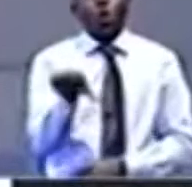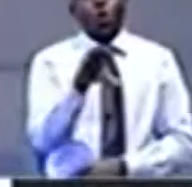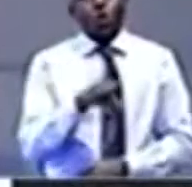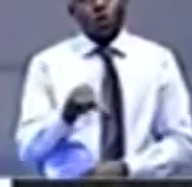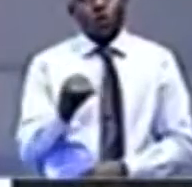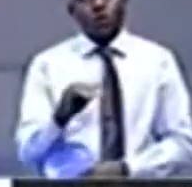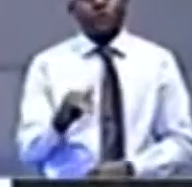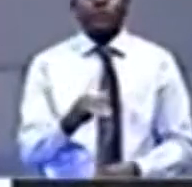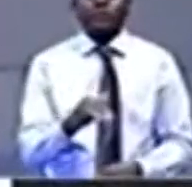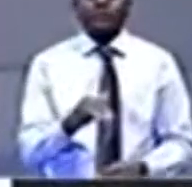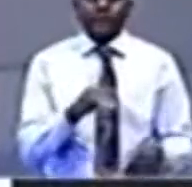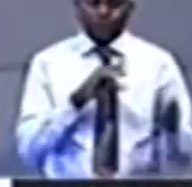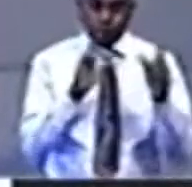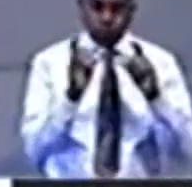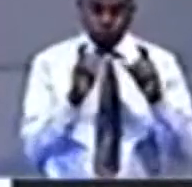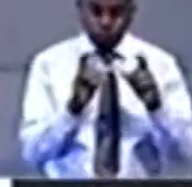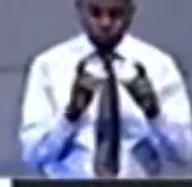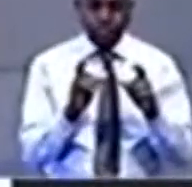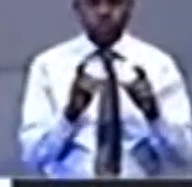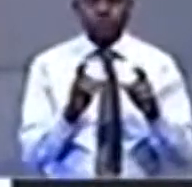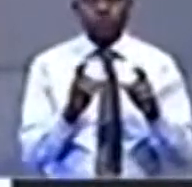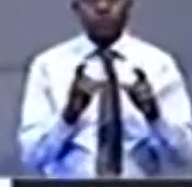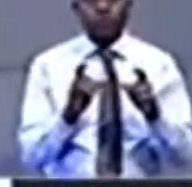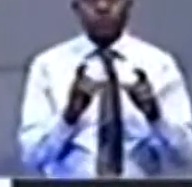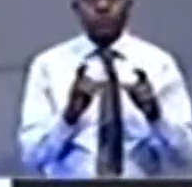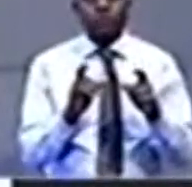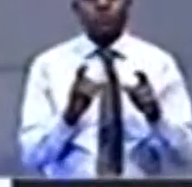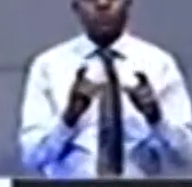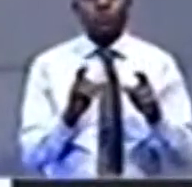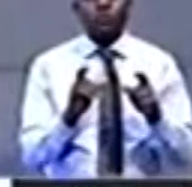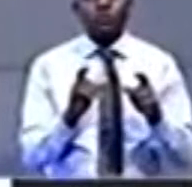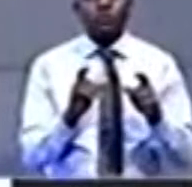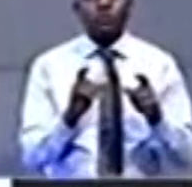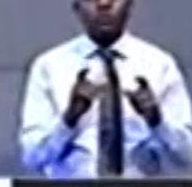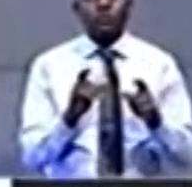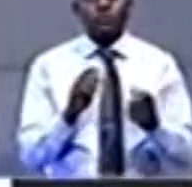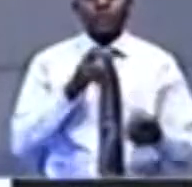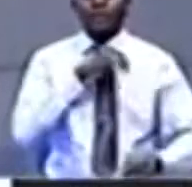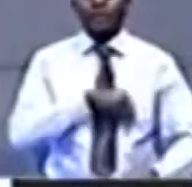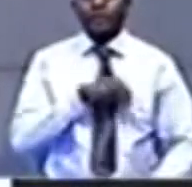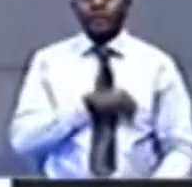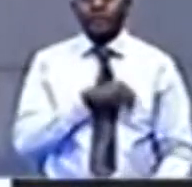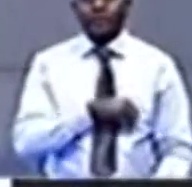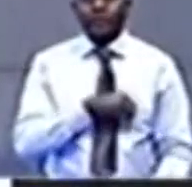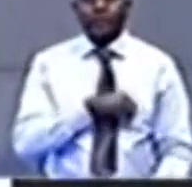their consciences, were able to revisit their sins in their